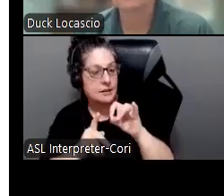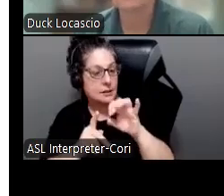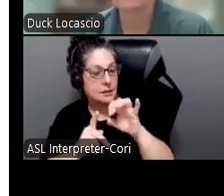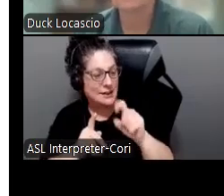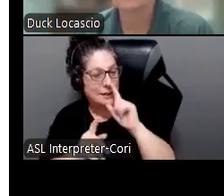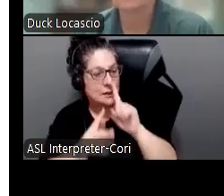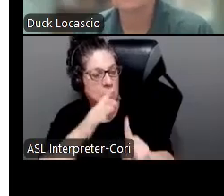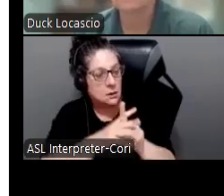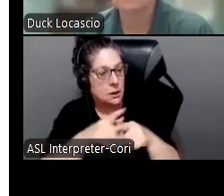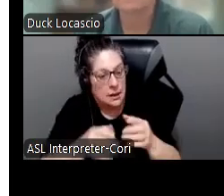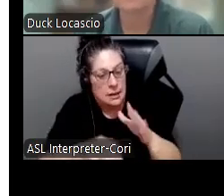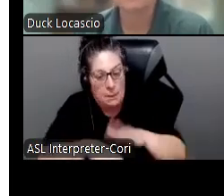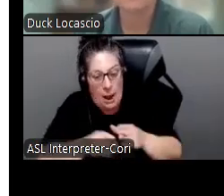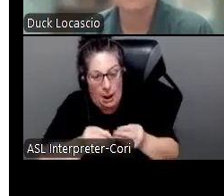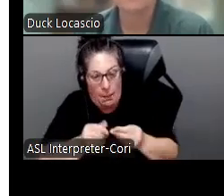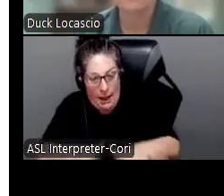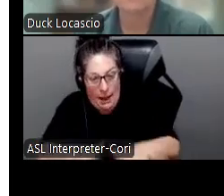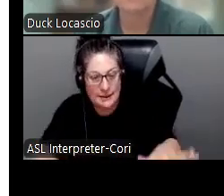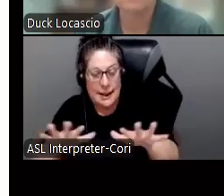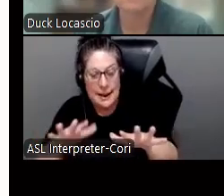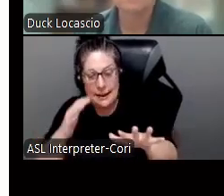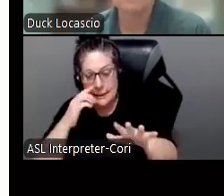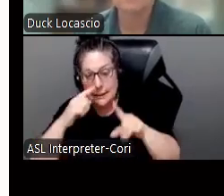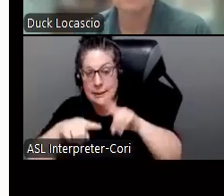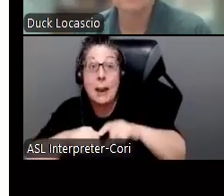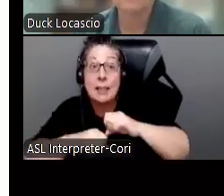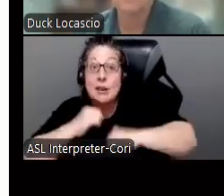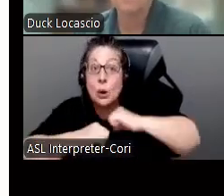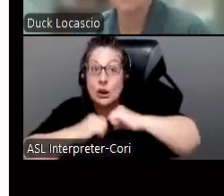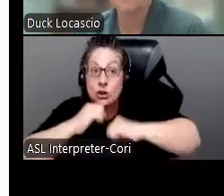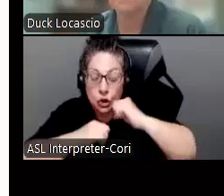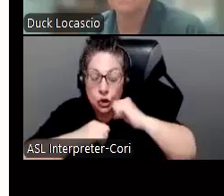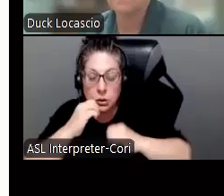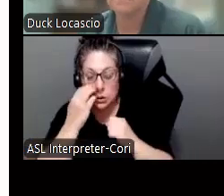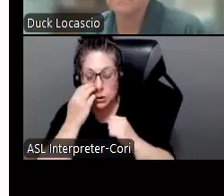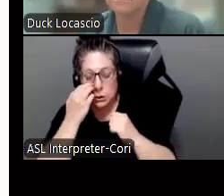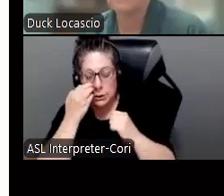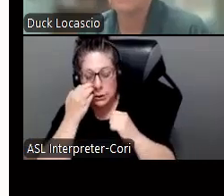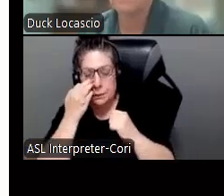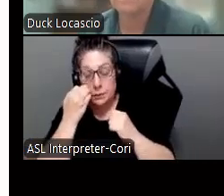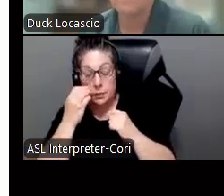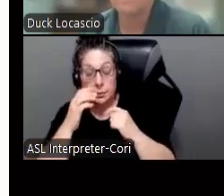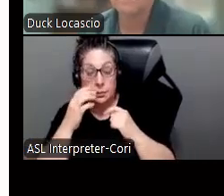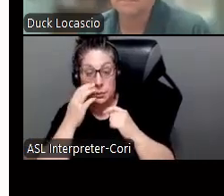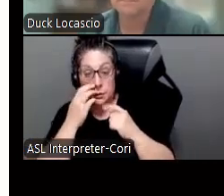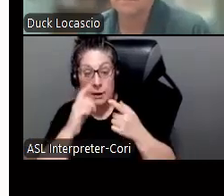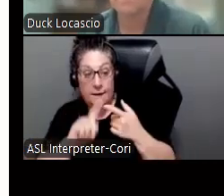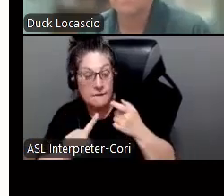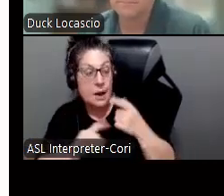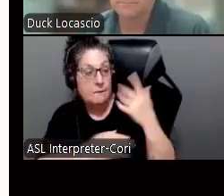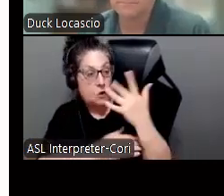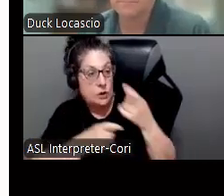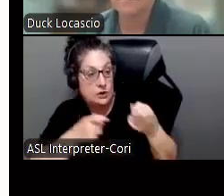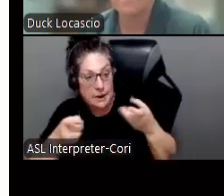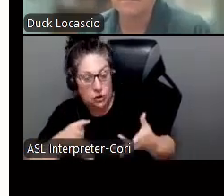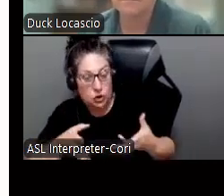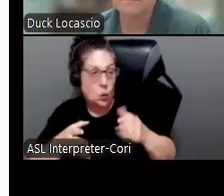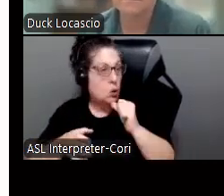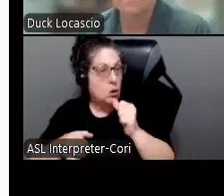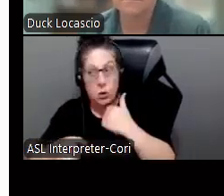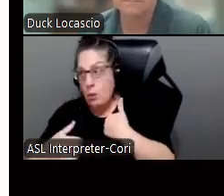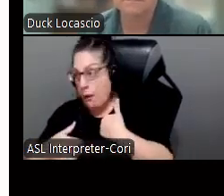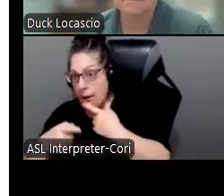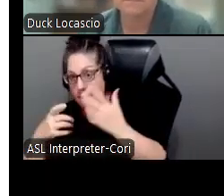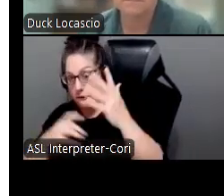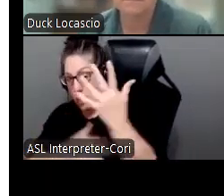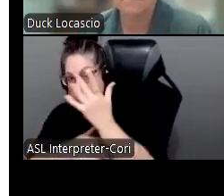these bottomland sites based on the structure that was resulting from forest management or lack of forest